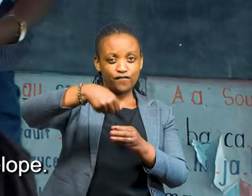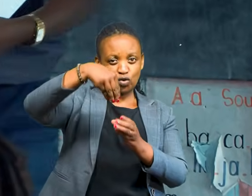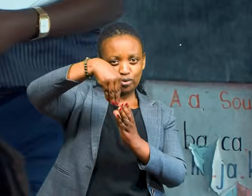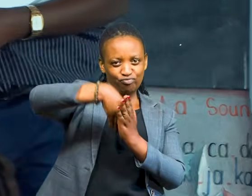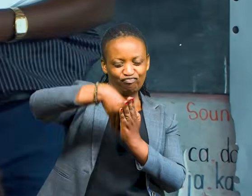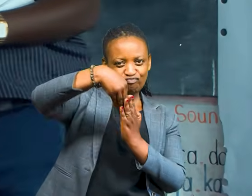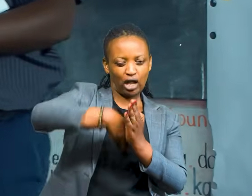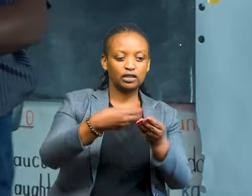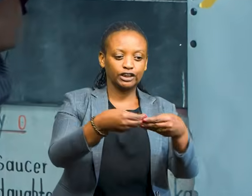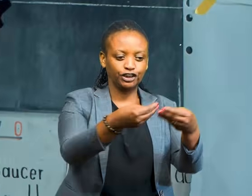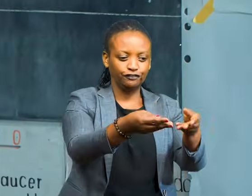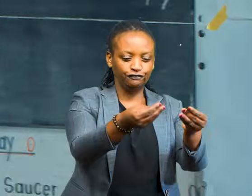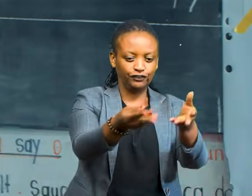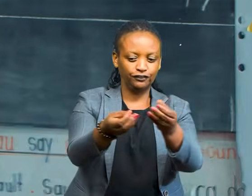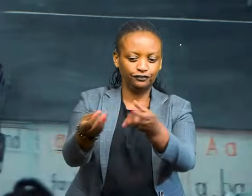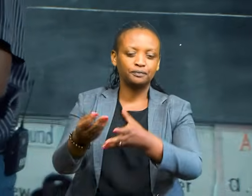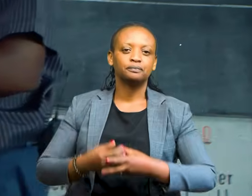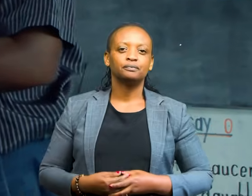envelope.